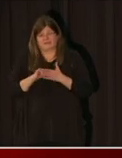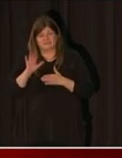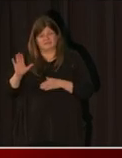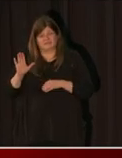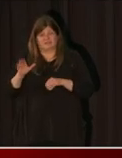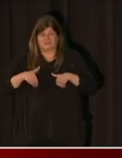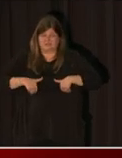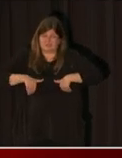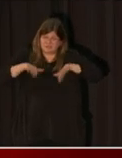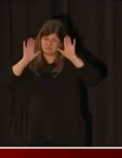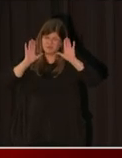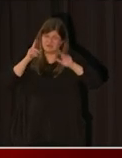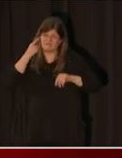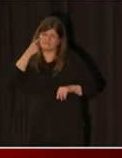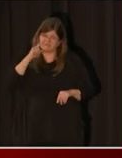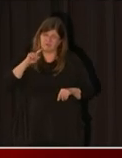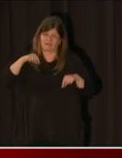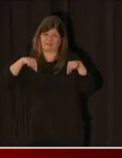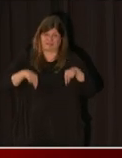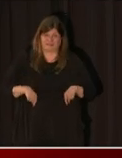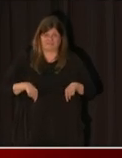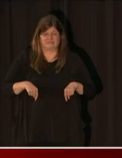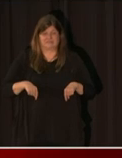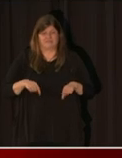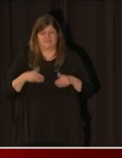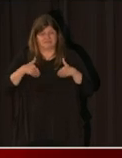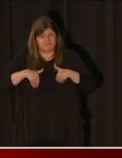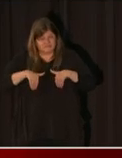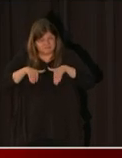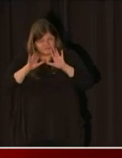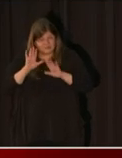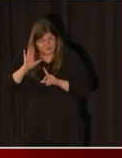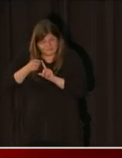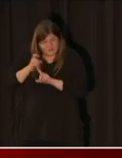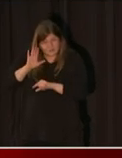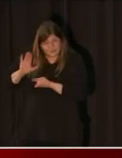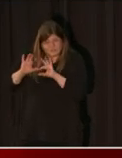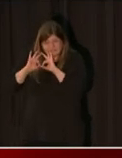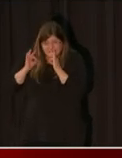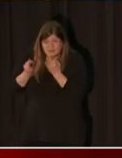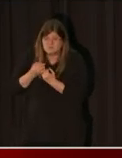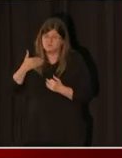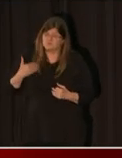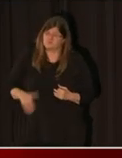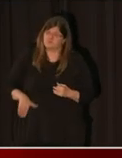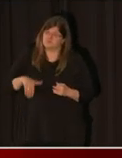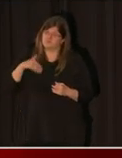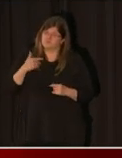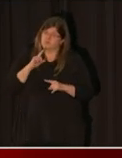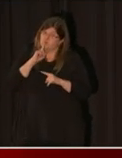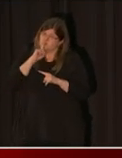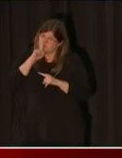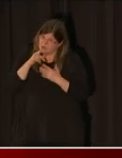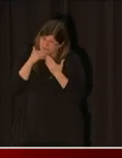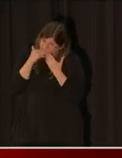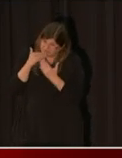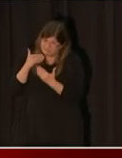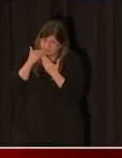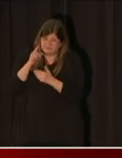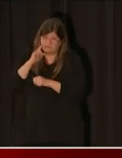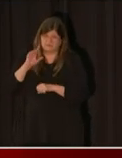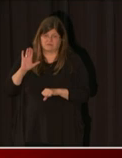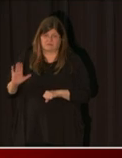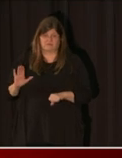the sacrifices their families make as well. In another bit of news, starting today, our team